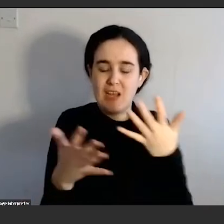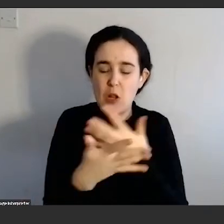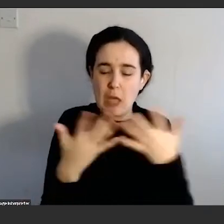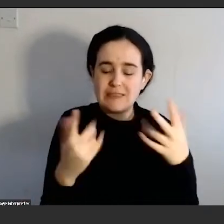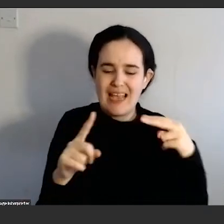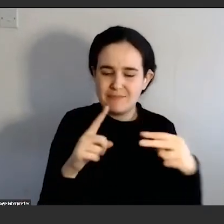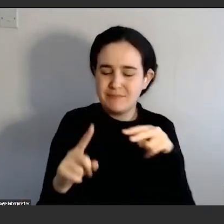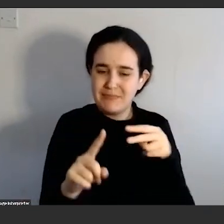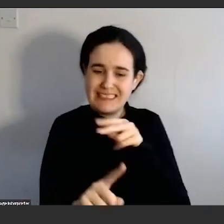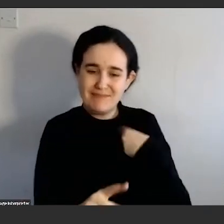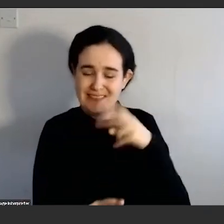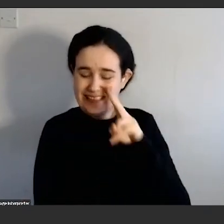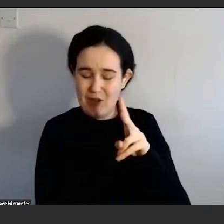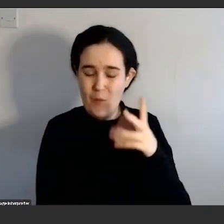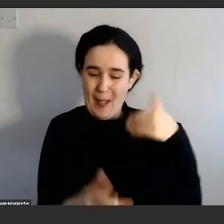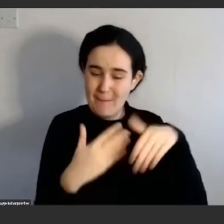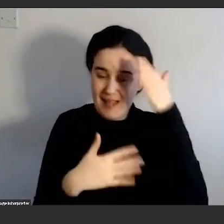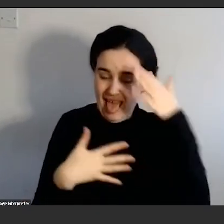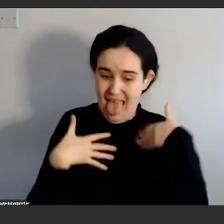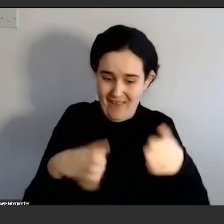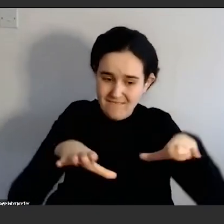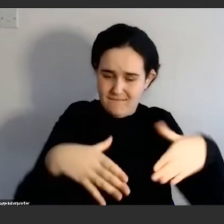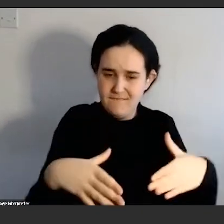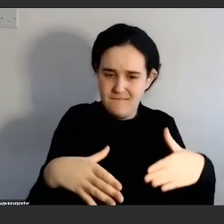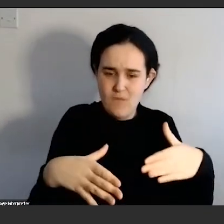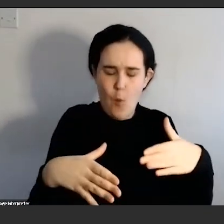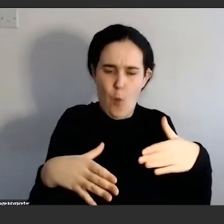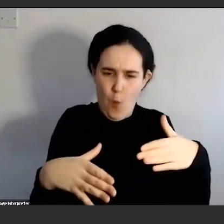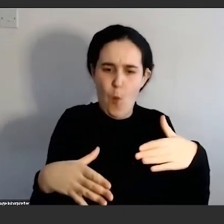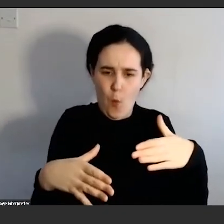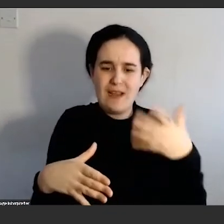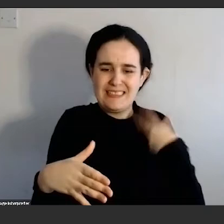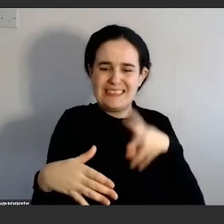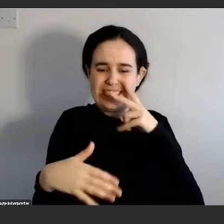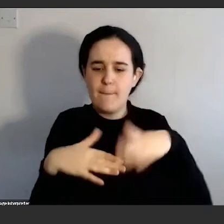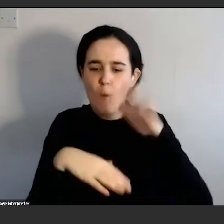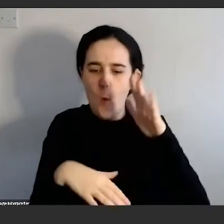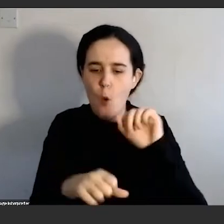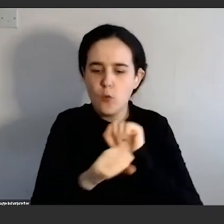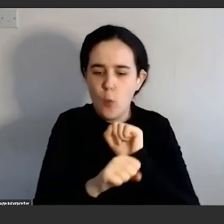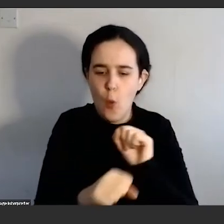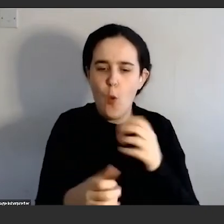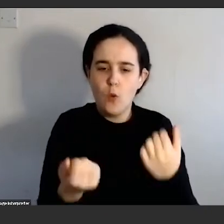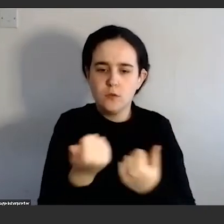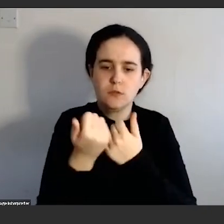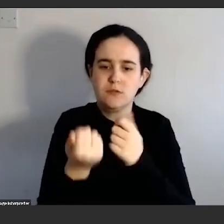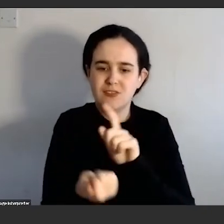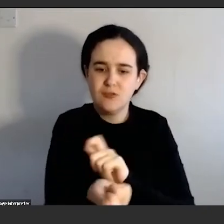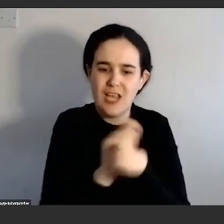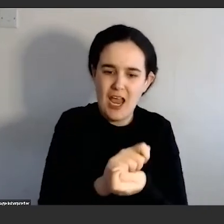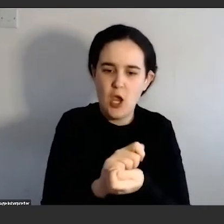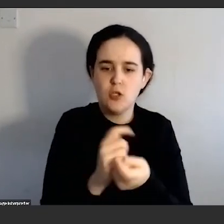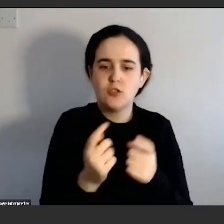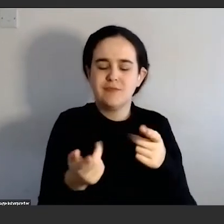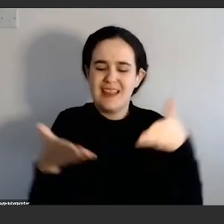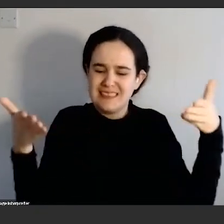anything. But we also have a culture of treatment. There is no, at least in the West,